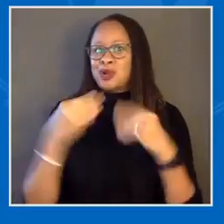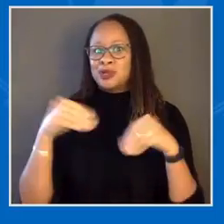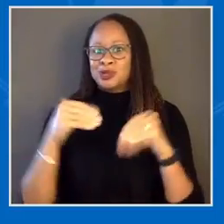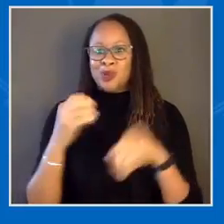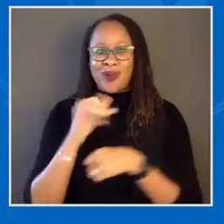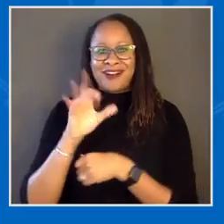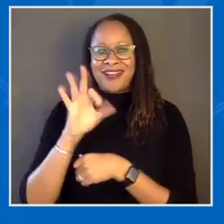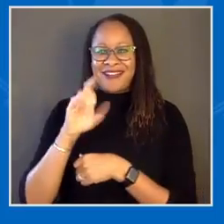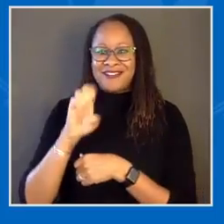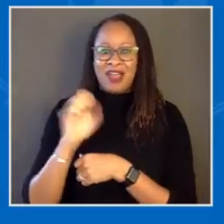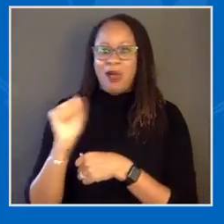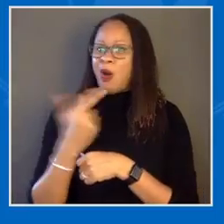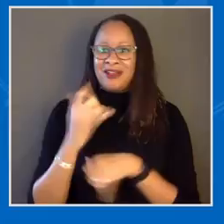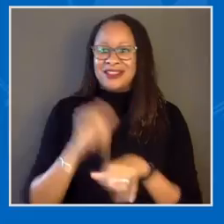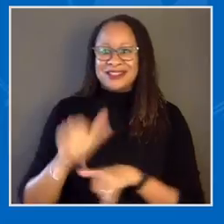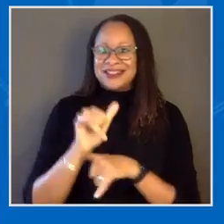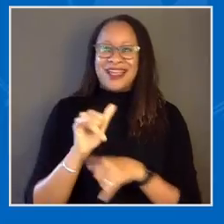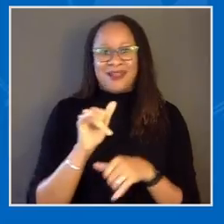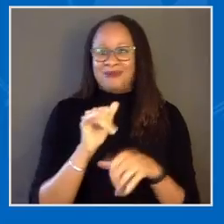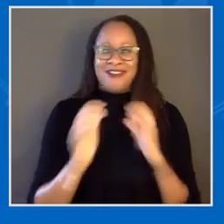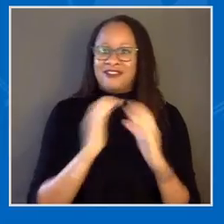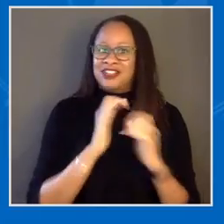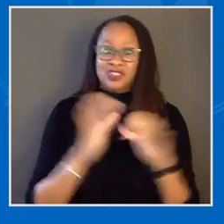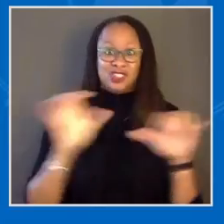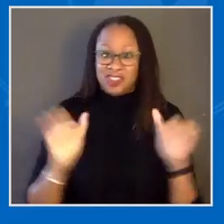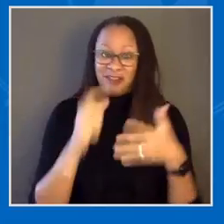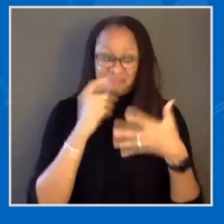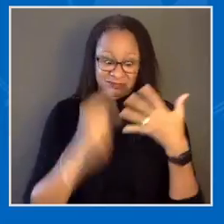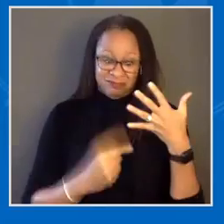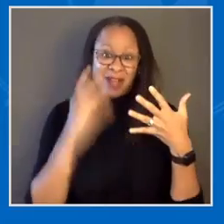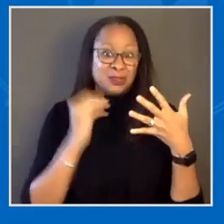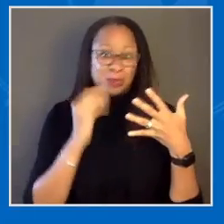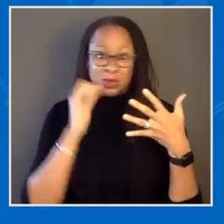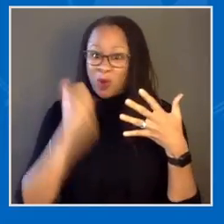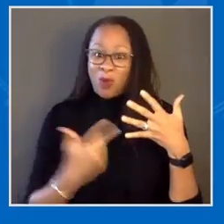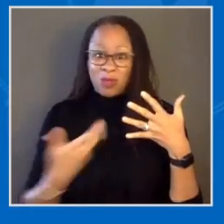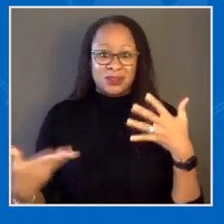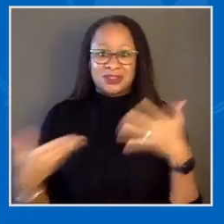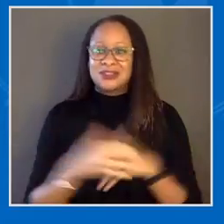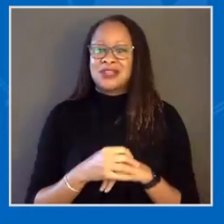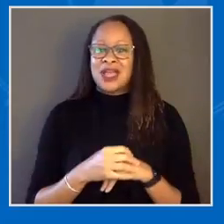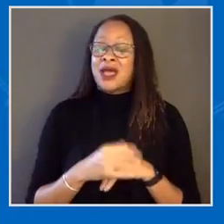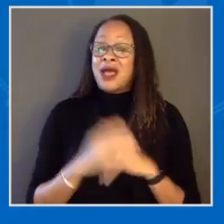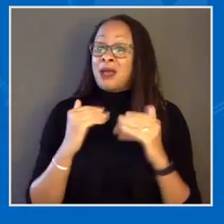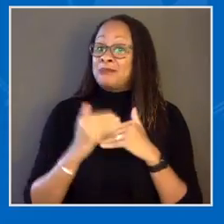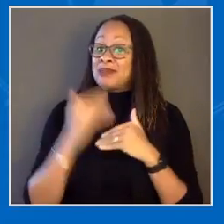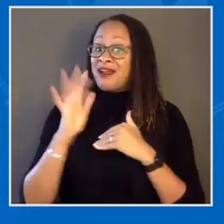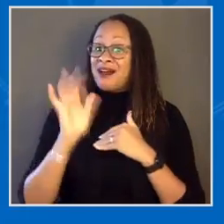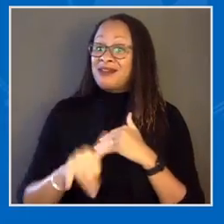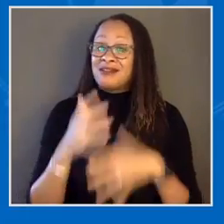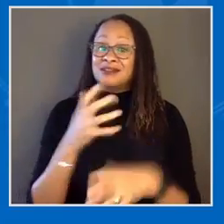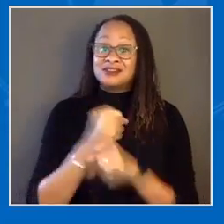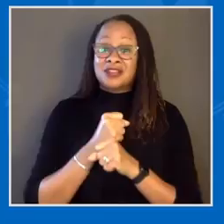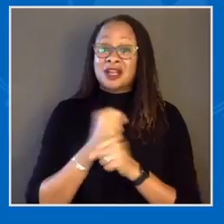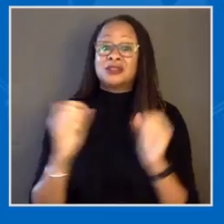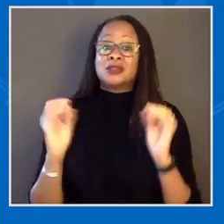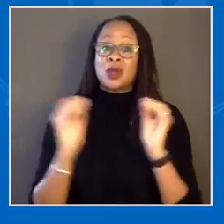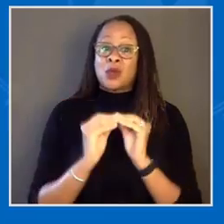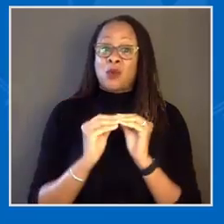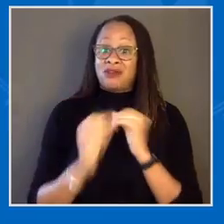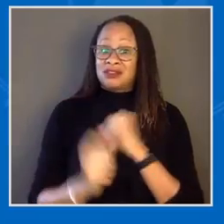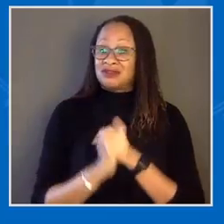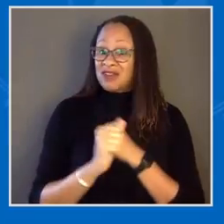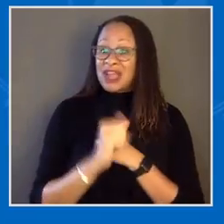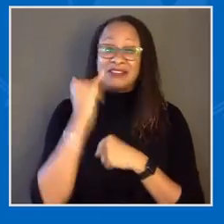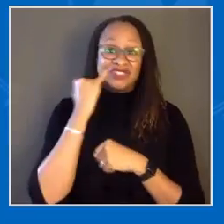conversation, because she's done all that. And above all, she gets word of a threat, if she gets word of